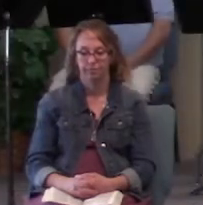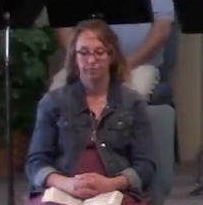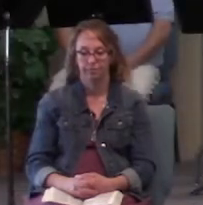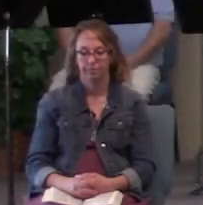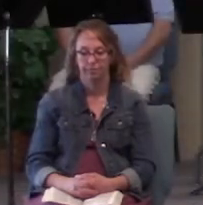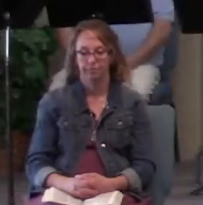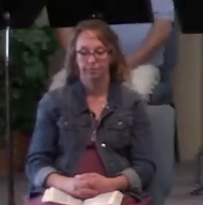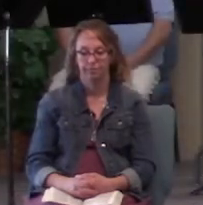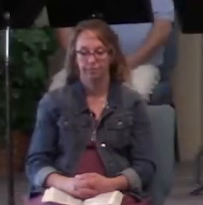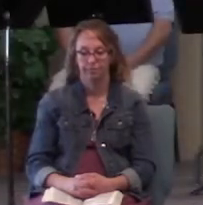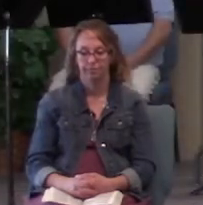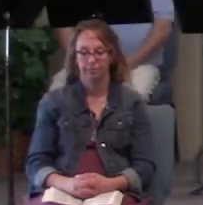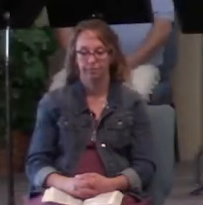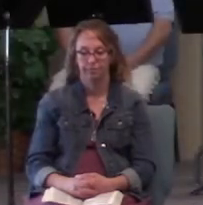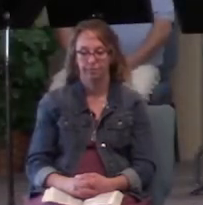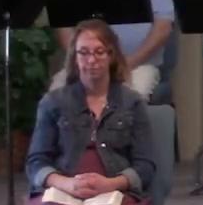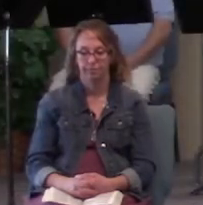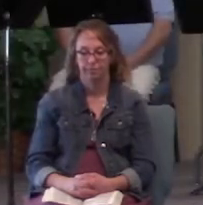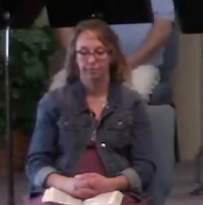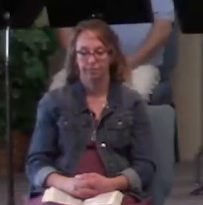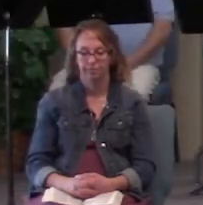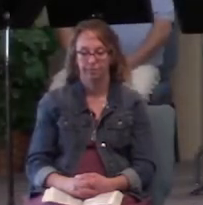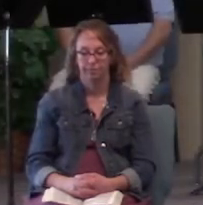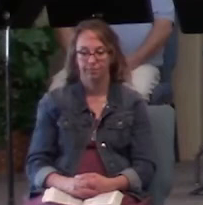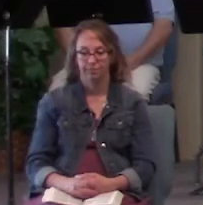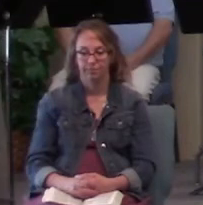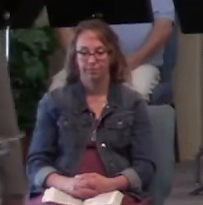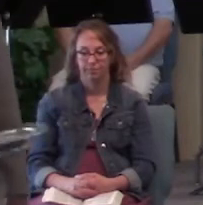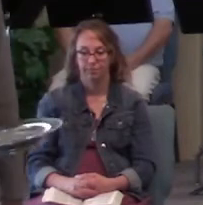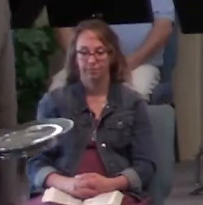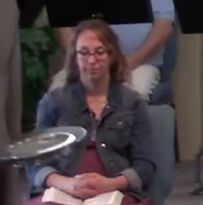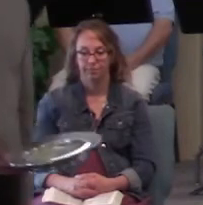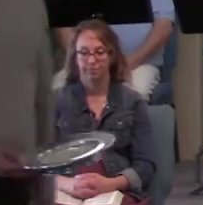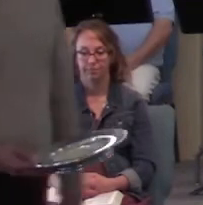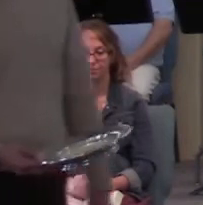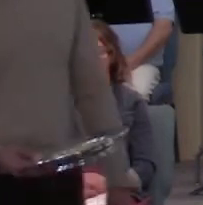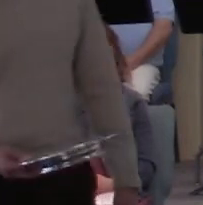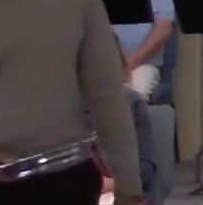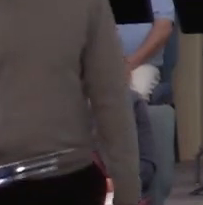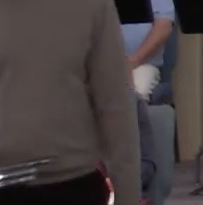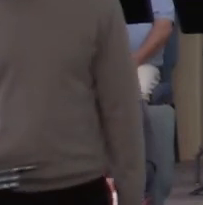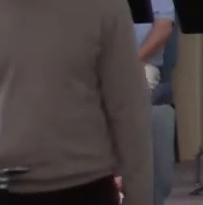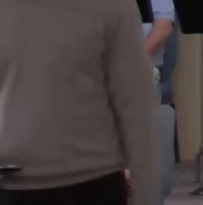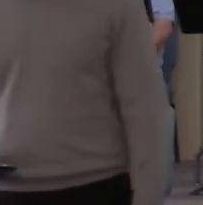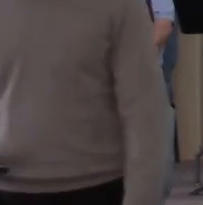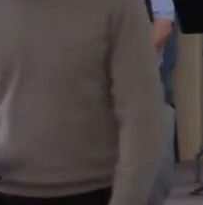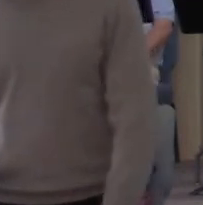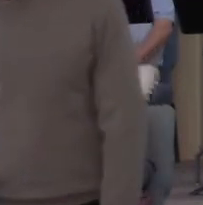Thank you.